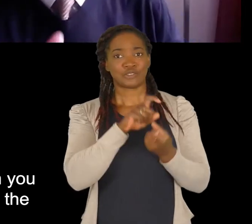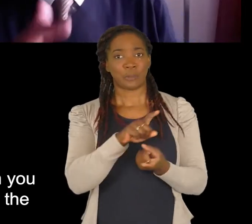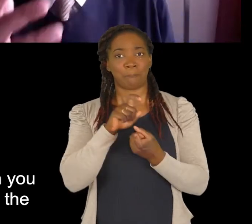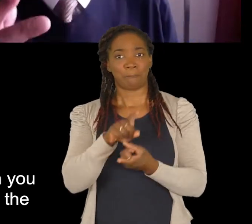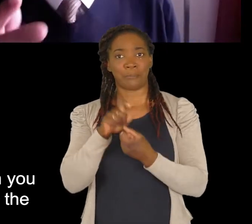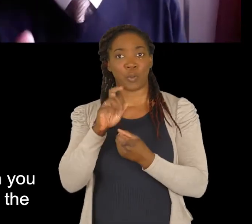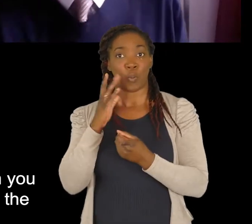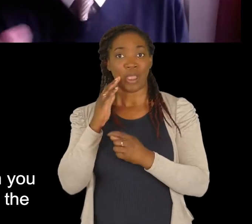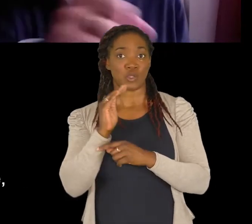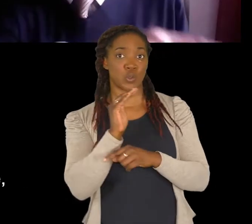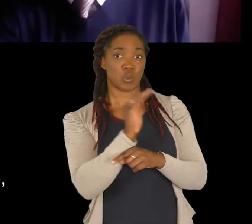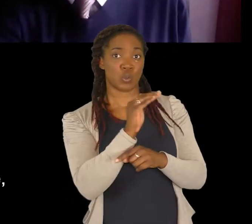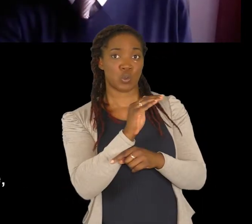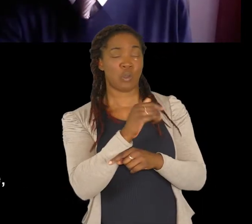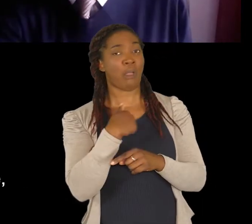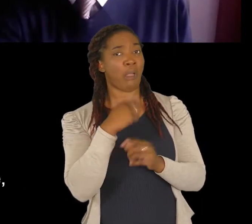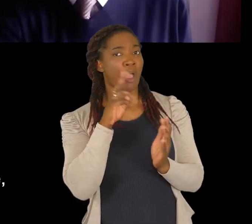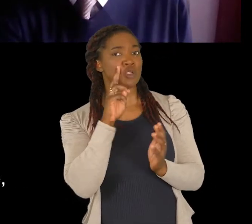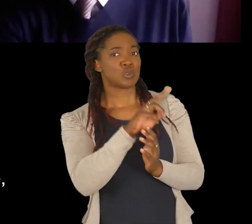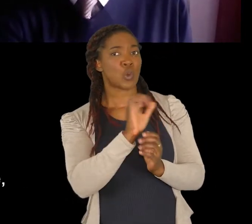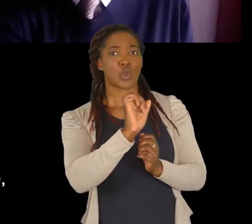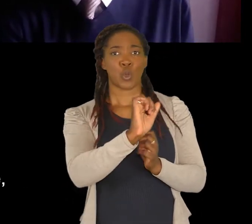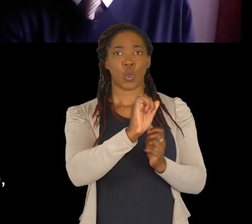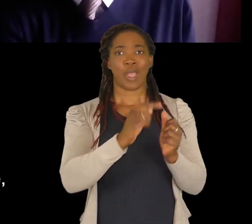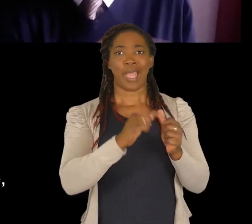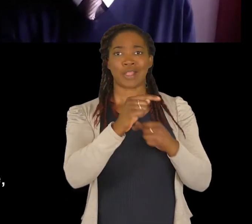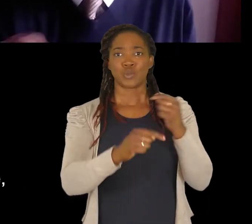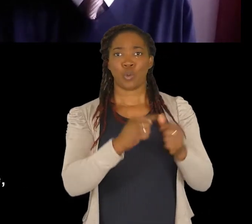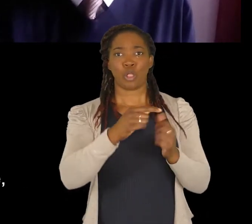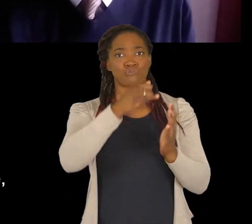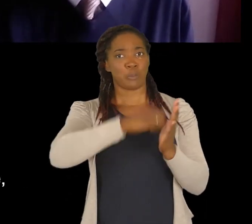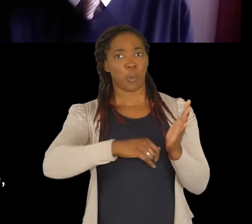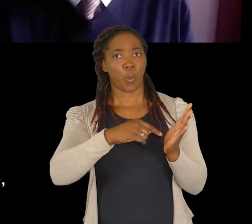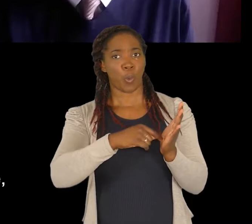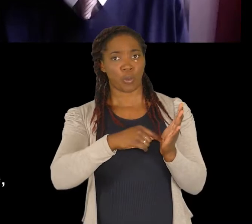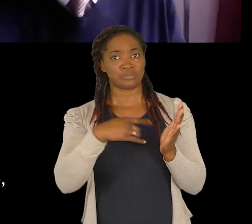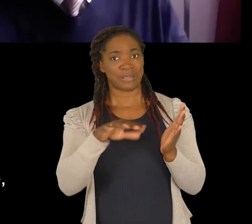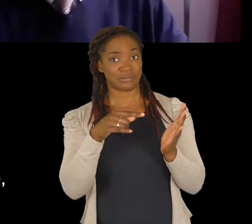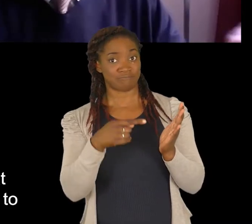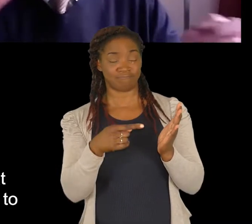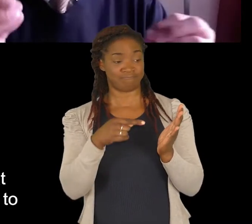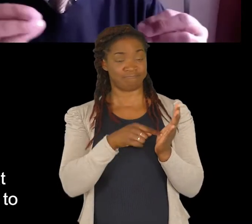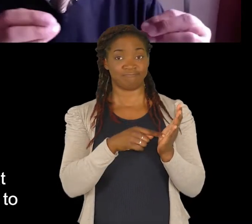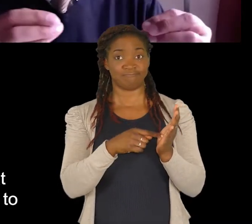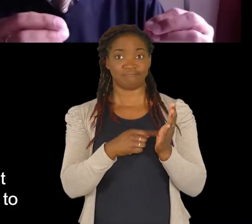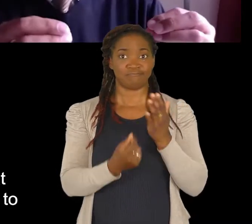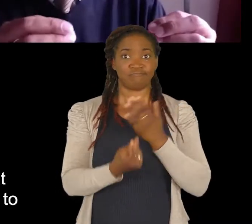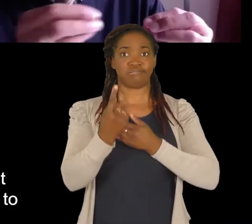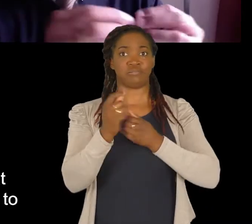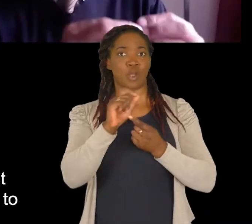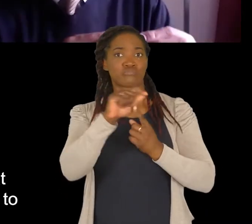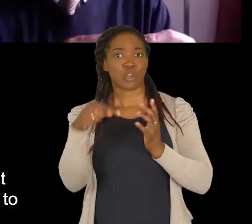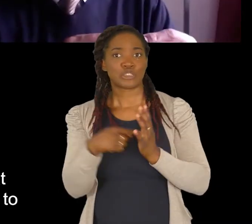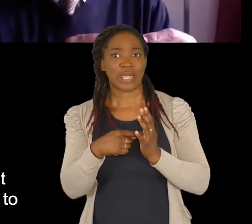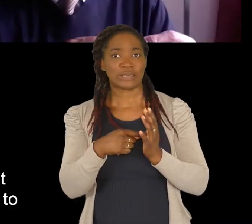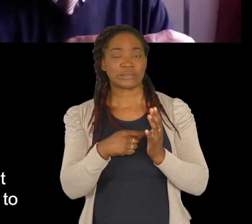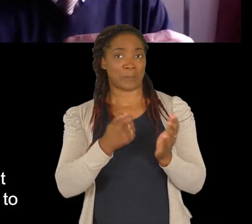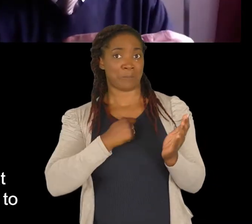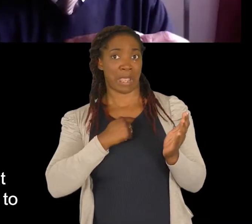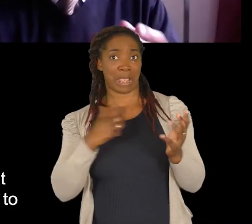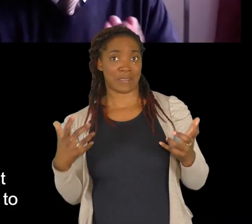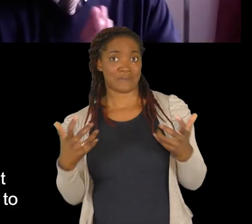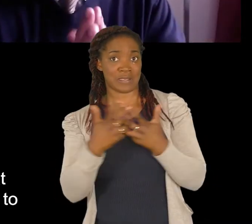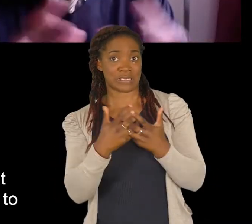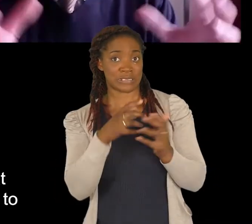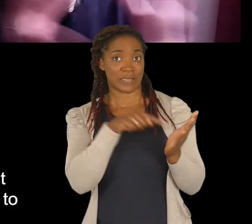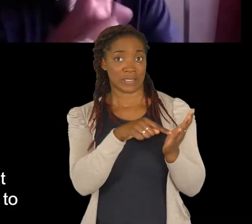approaching them, you can actually say, by the way, I saw in your annual report last June that you did this initiative. This is how what I'm trying to do fits in with this